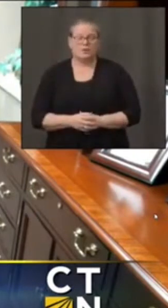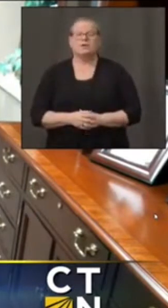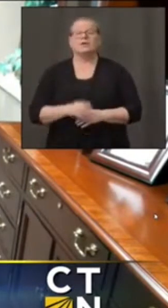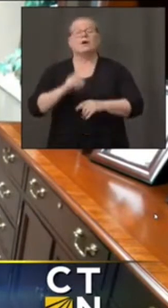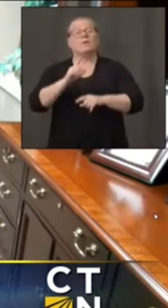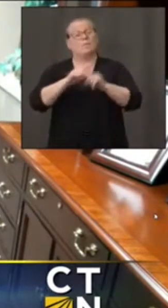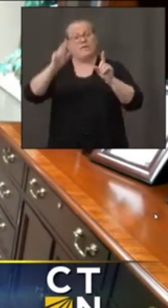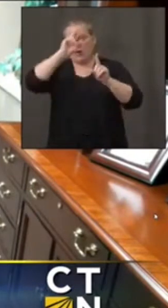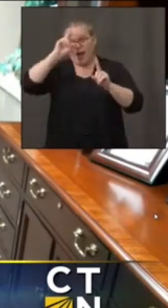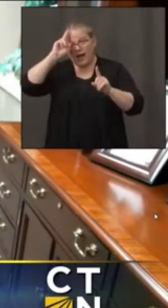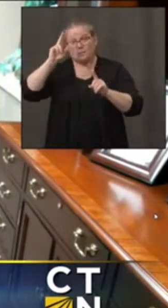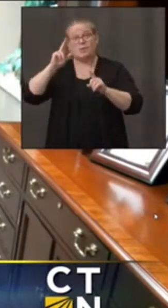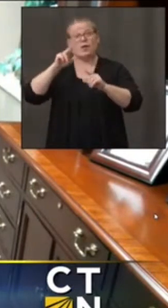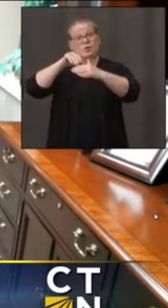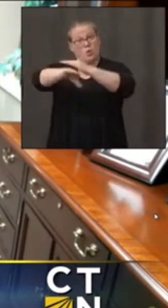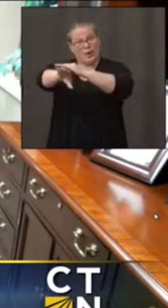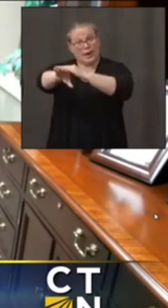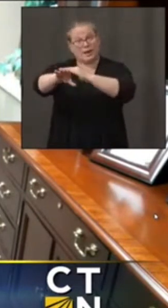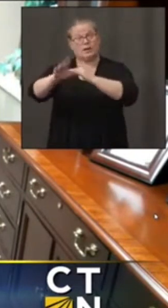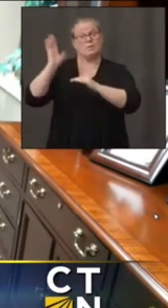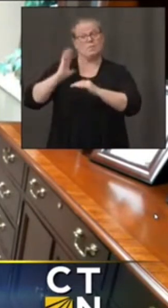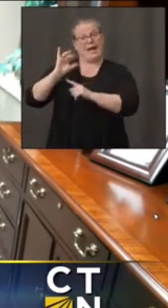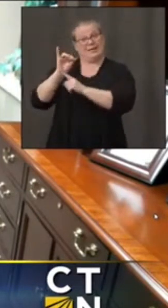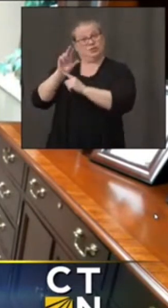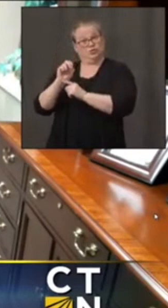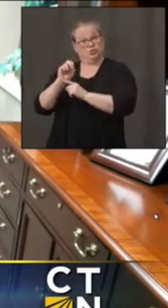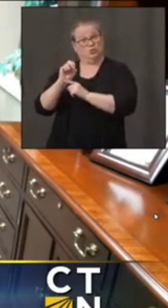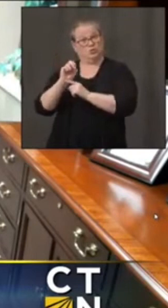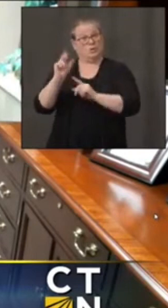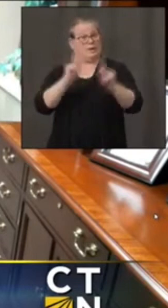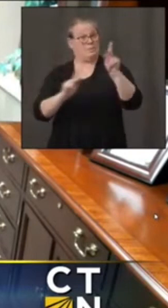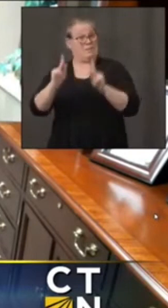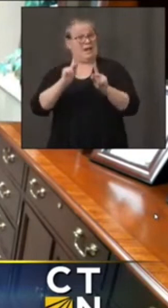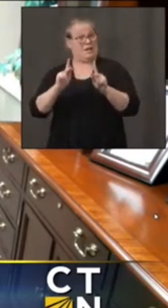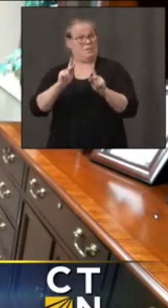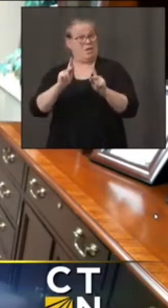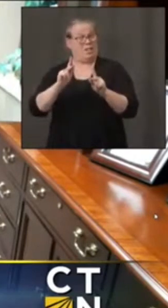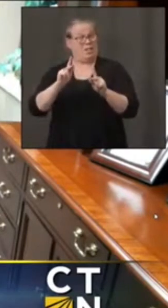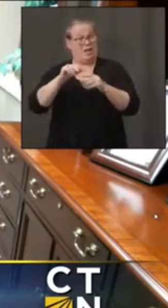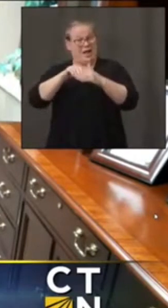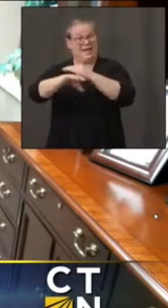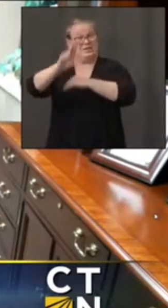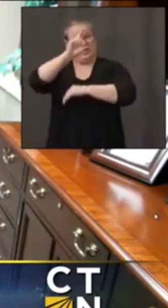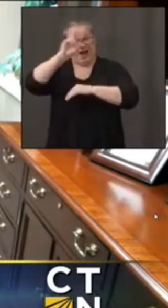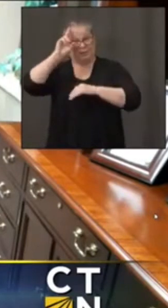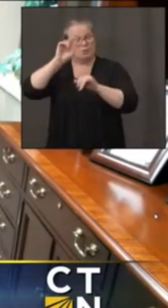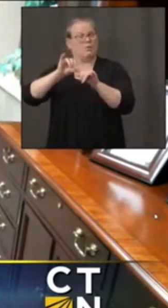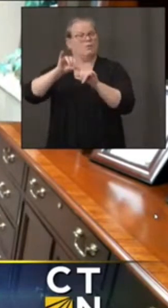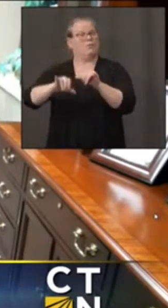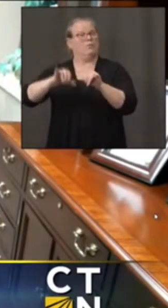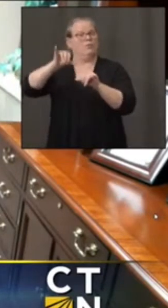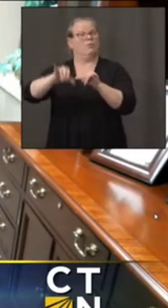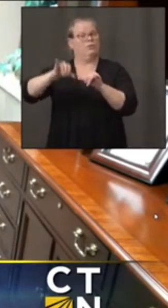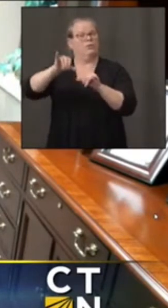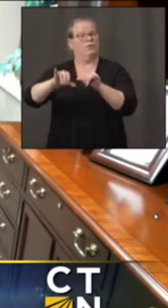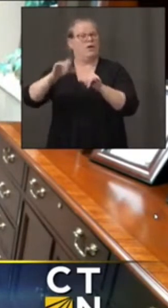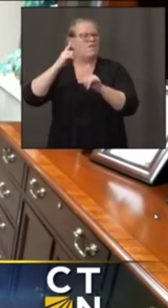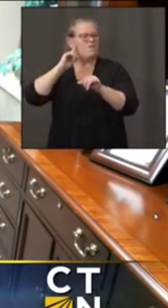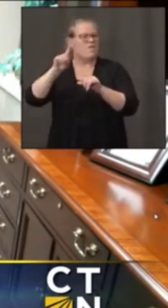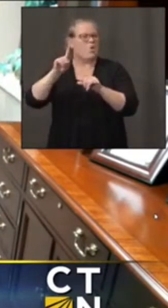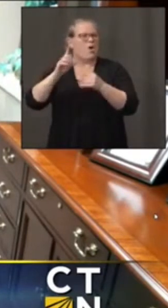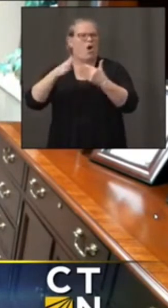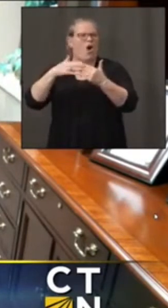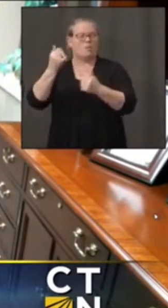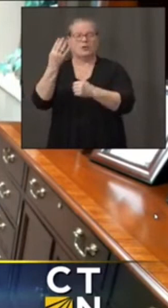stay is down from a peak in June, at least in our health system, and across our 7 hospitals. We were just over